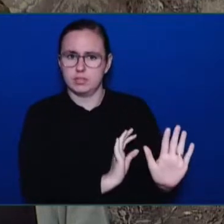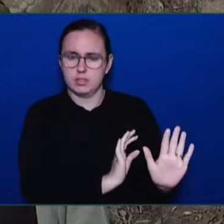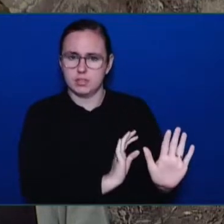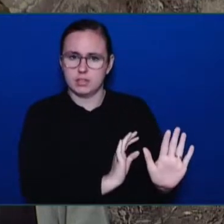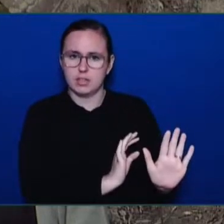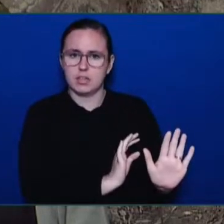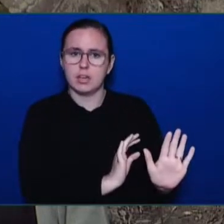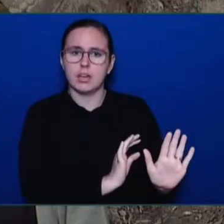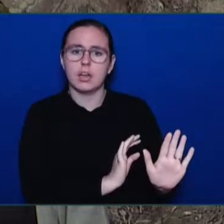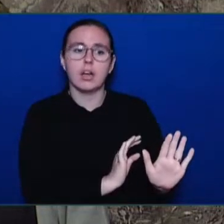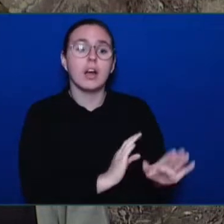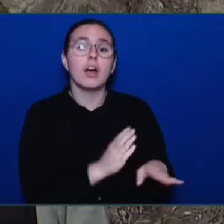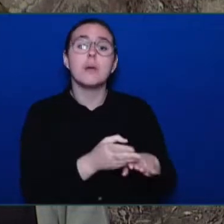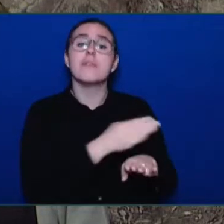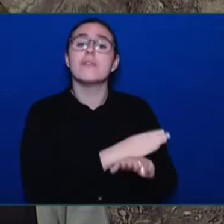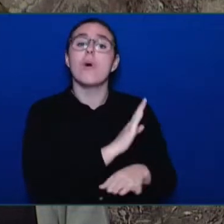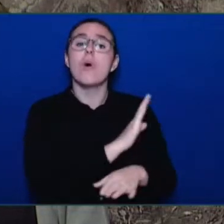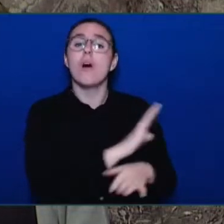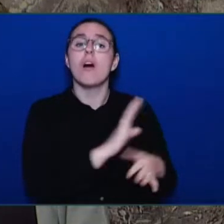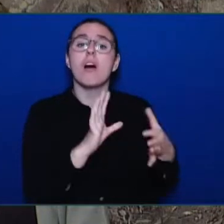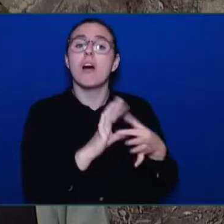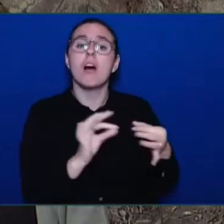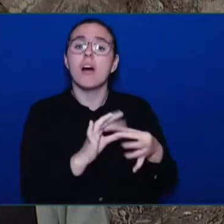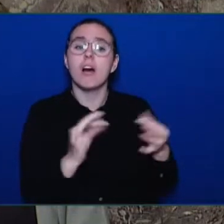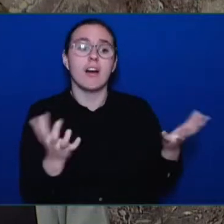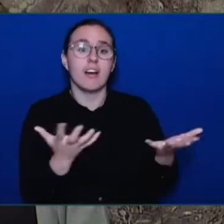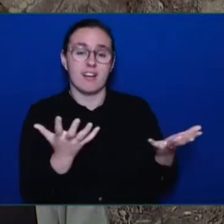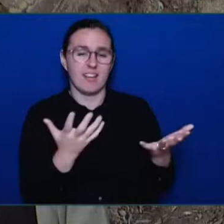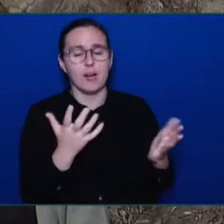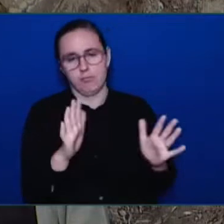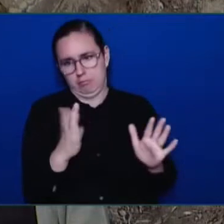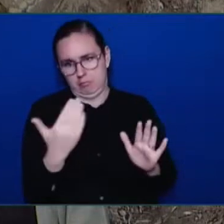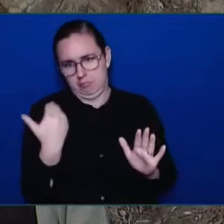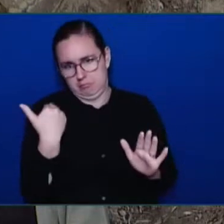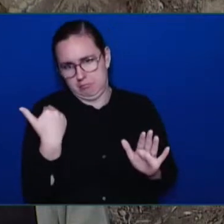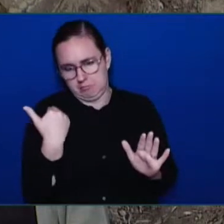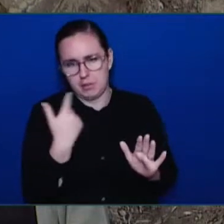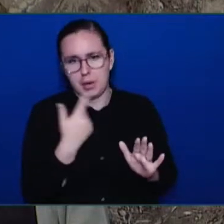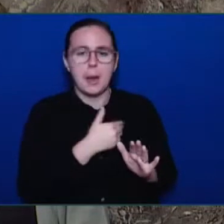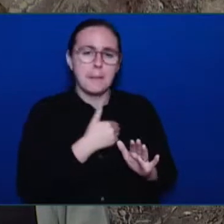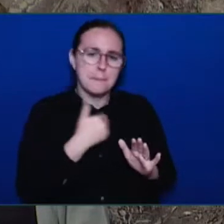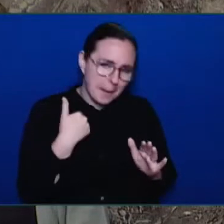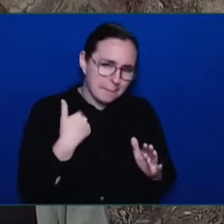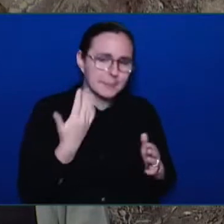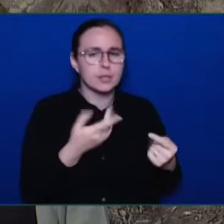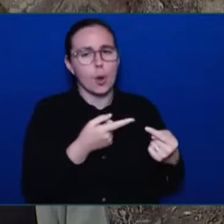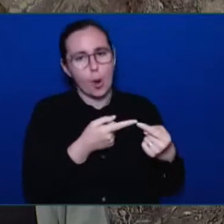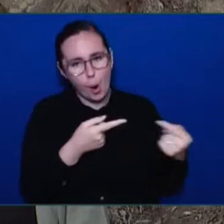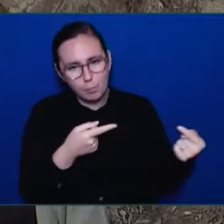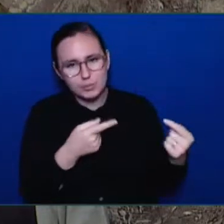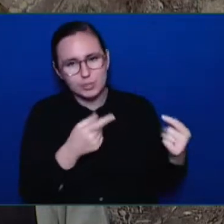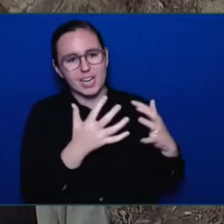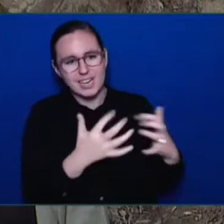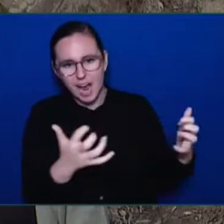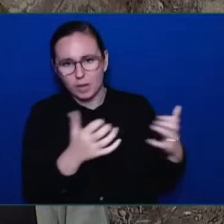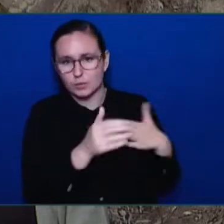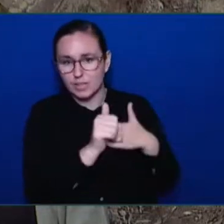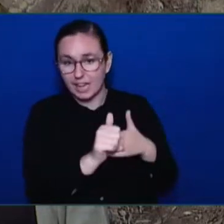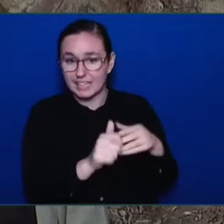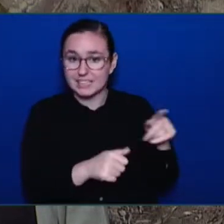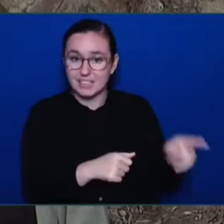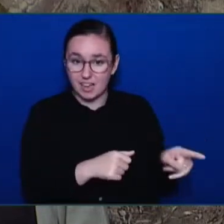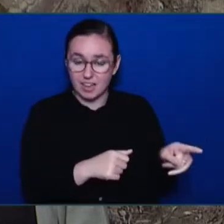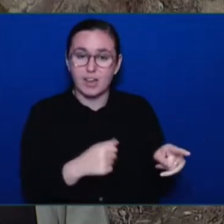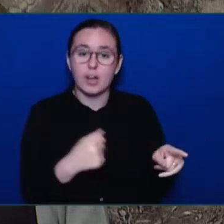opposition House leader in the House a couple of days ago, Honourable Speaker, we have reduced the administrative burden as a